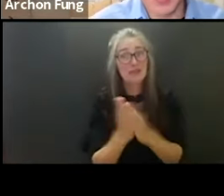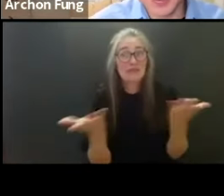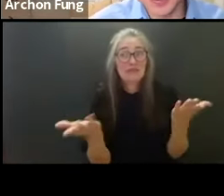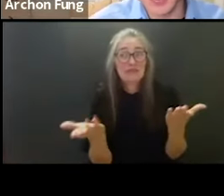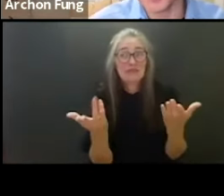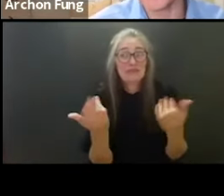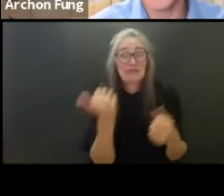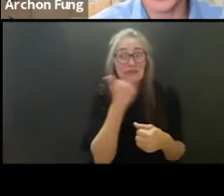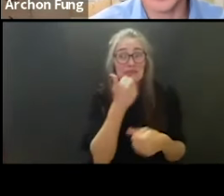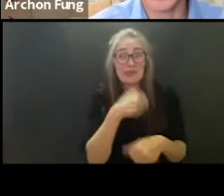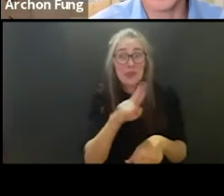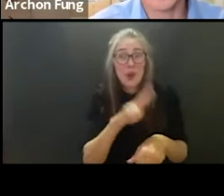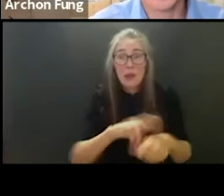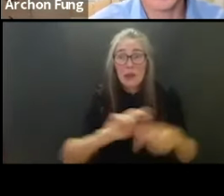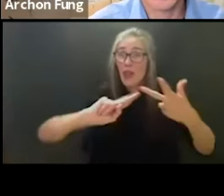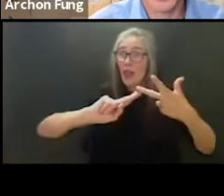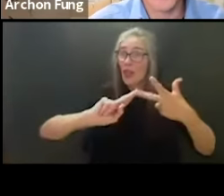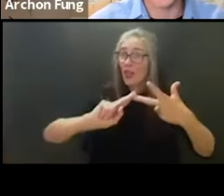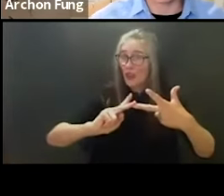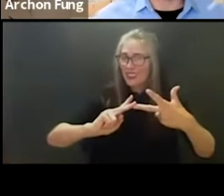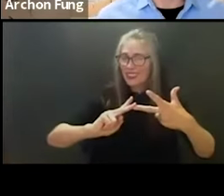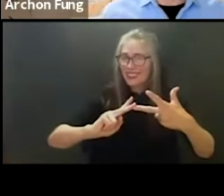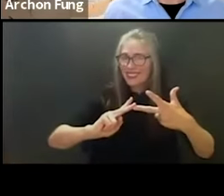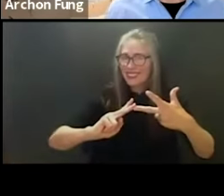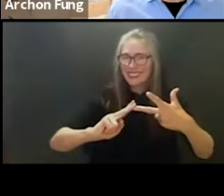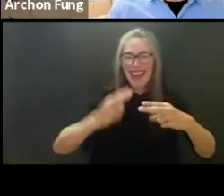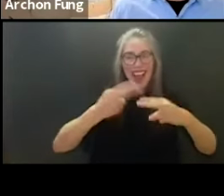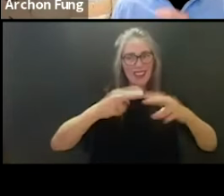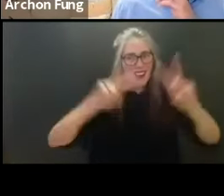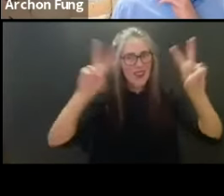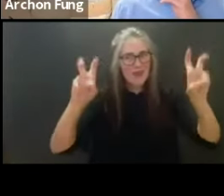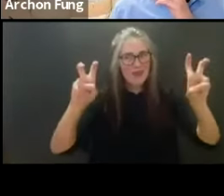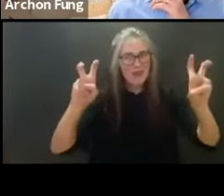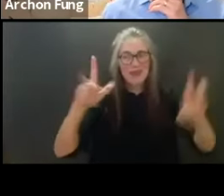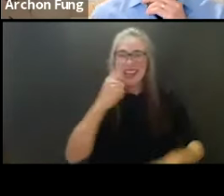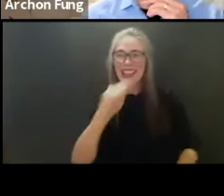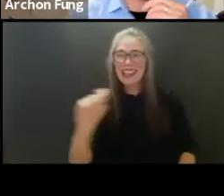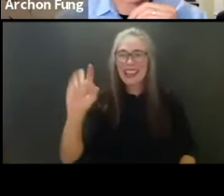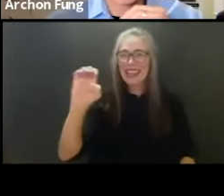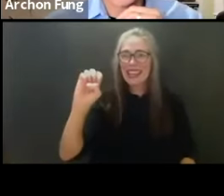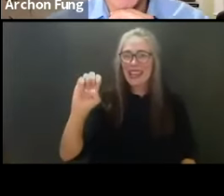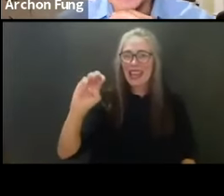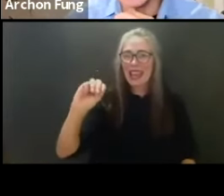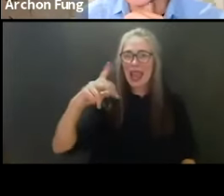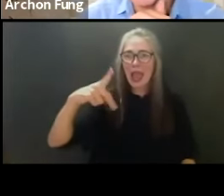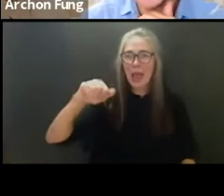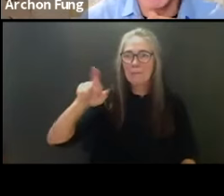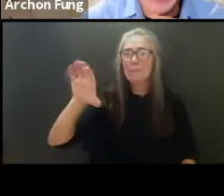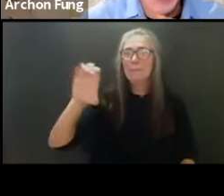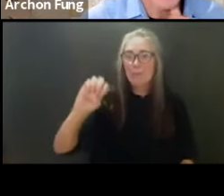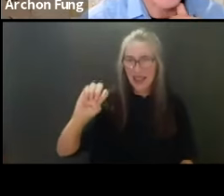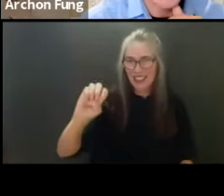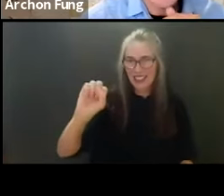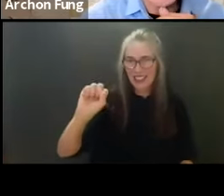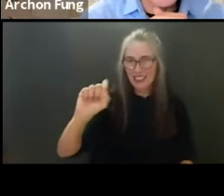seem. A third possibility, which I'll call the empire strikes